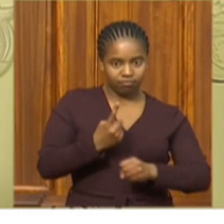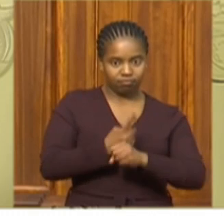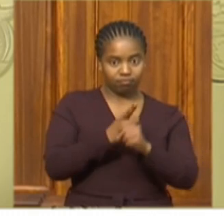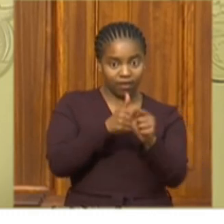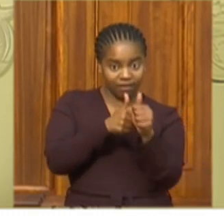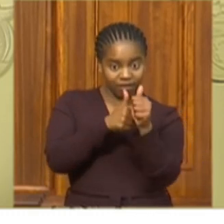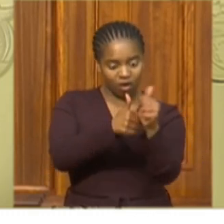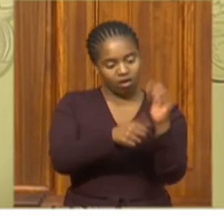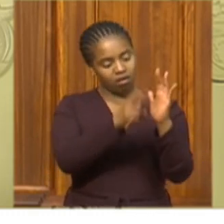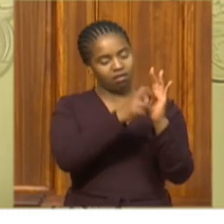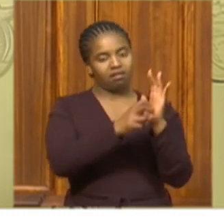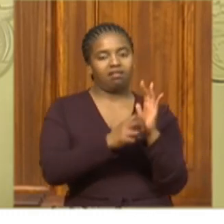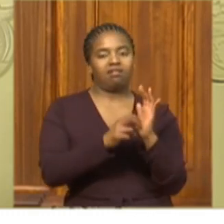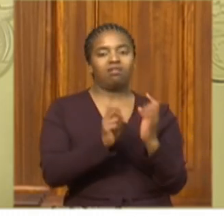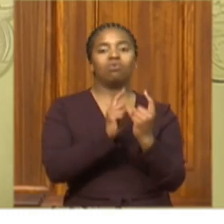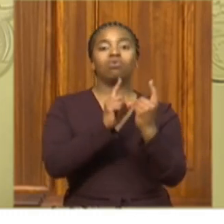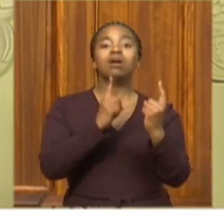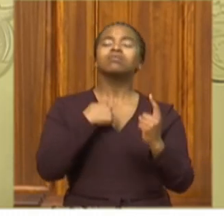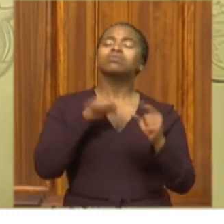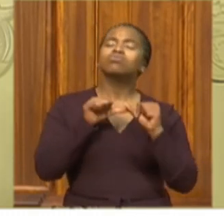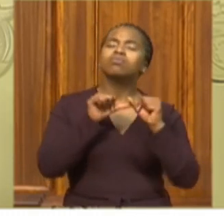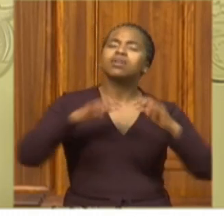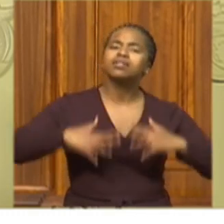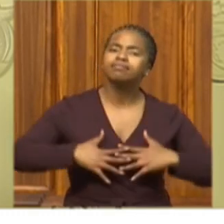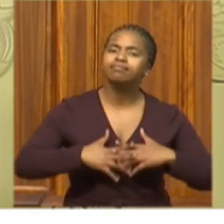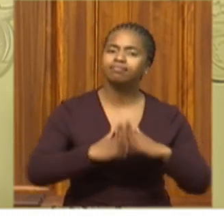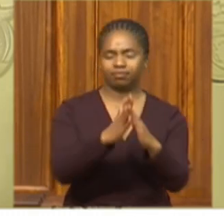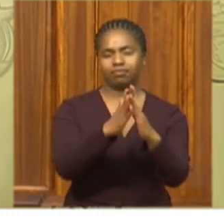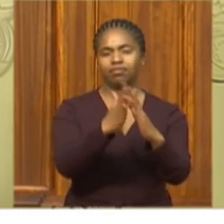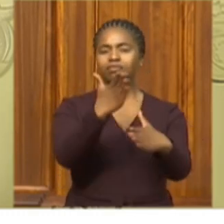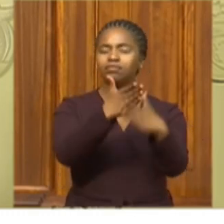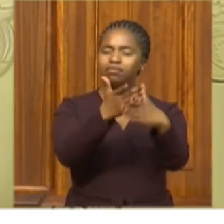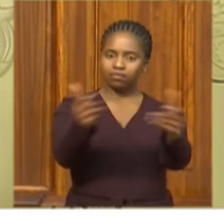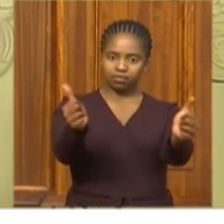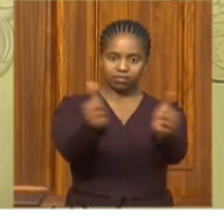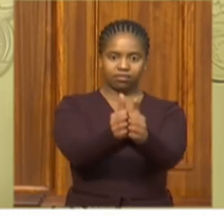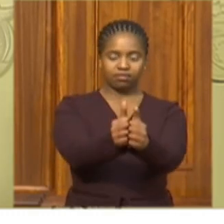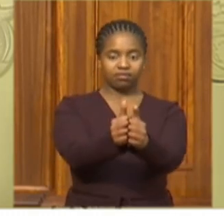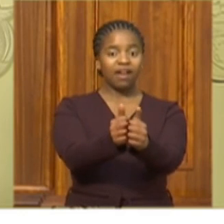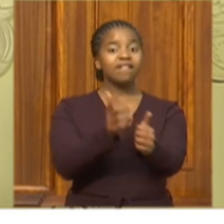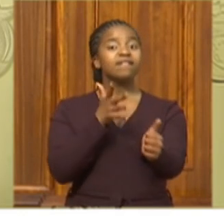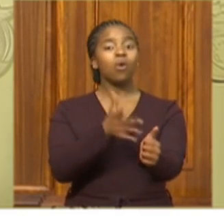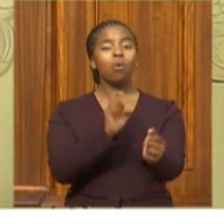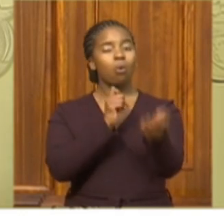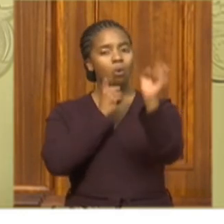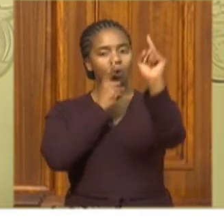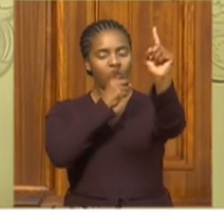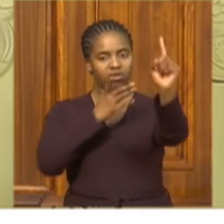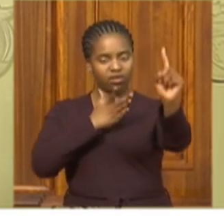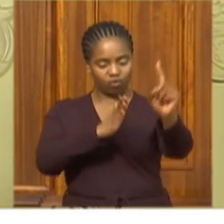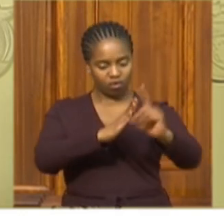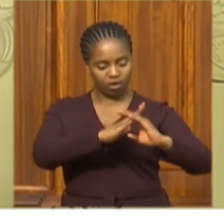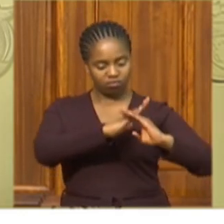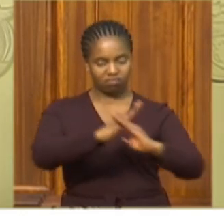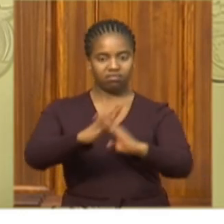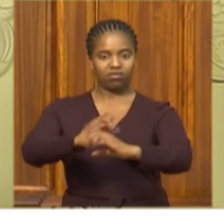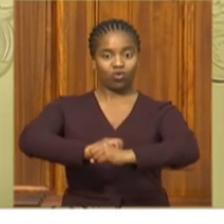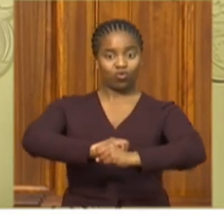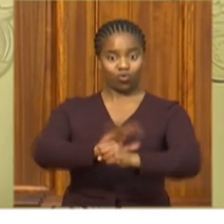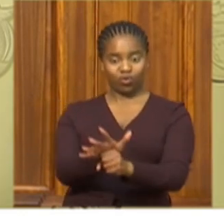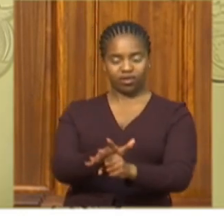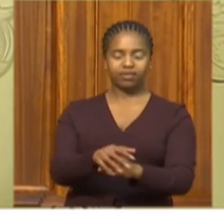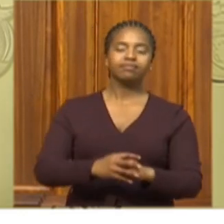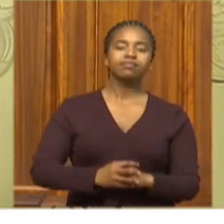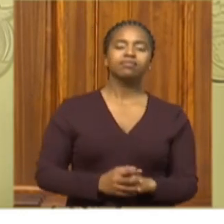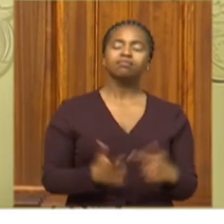us continue to stand united in our determination to defeat this virus. Let us